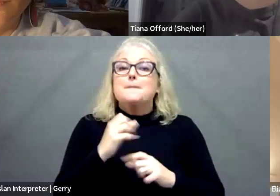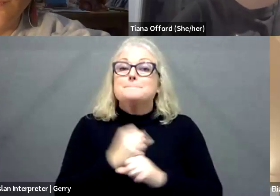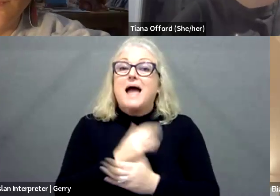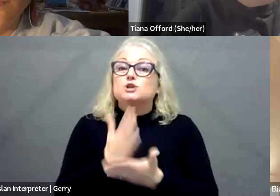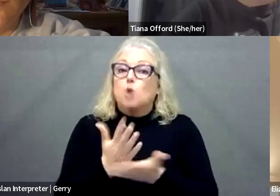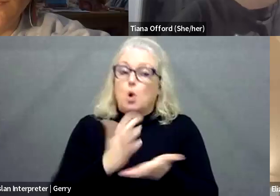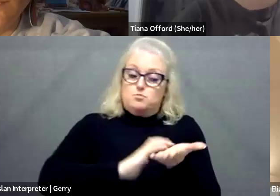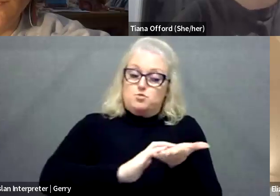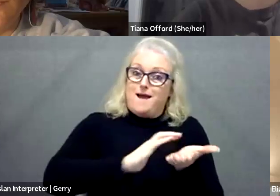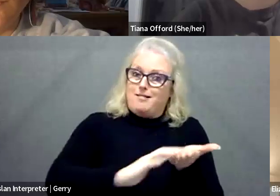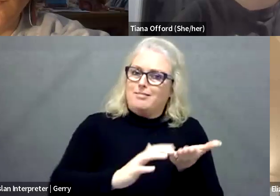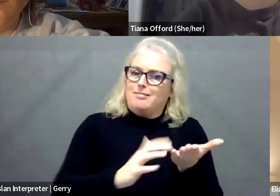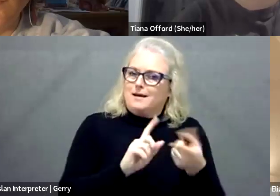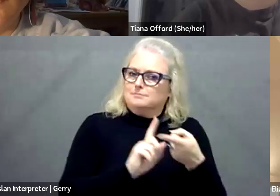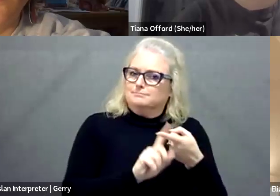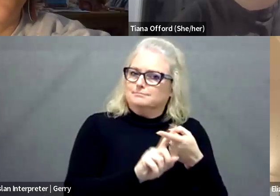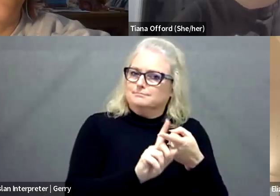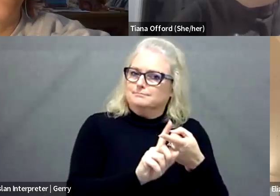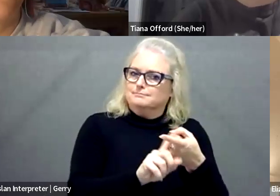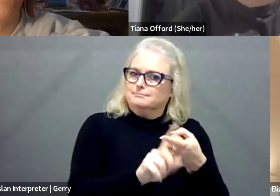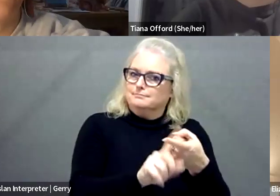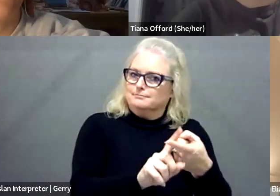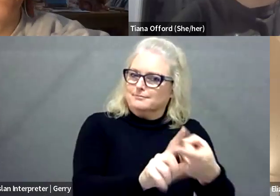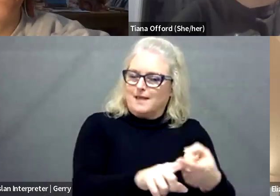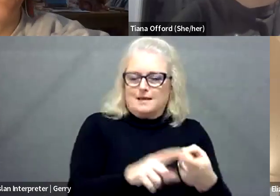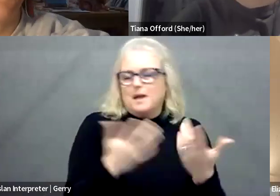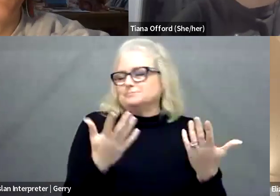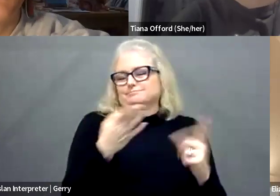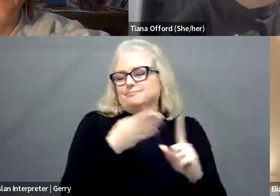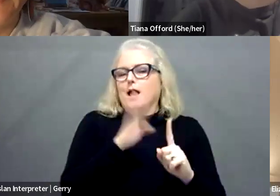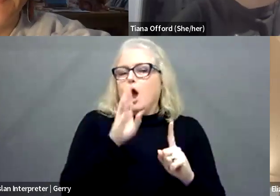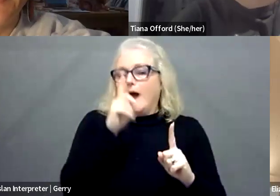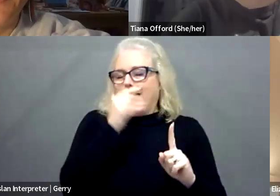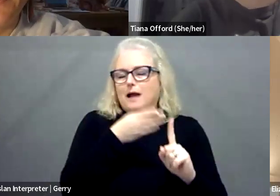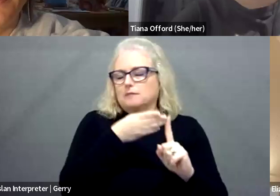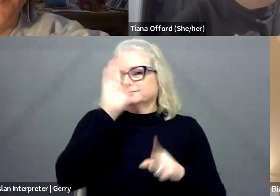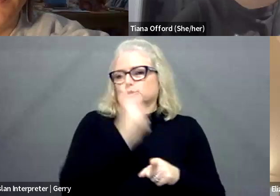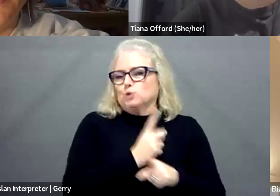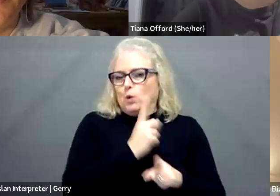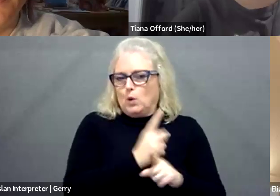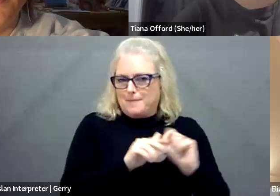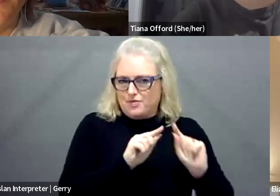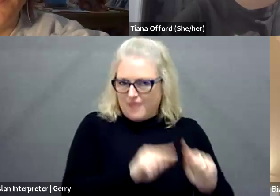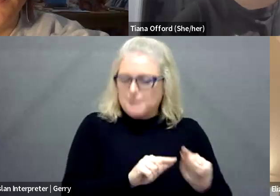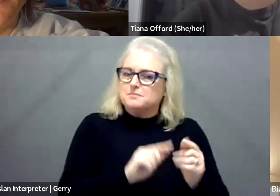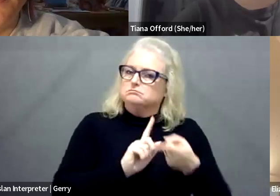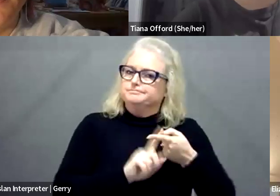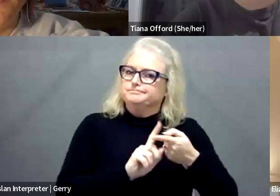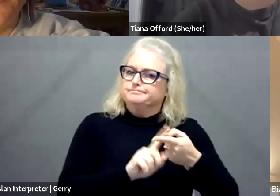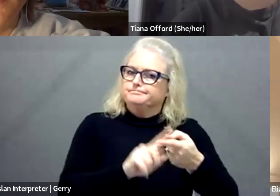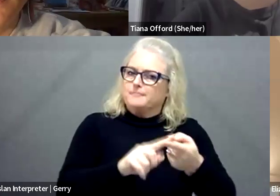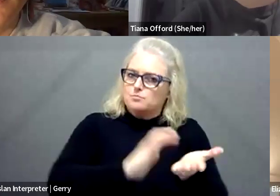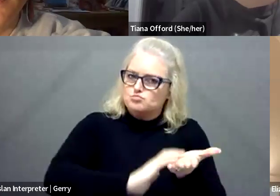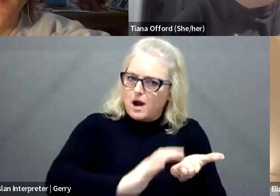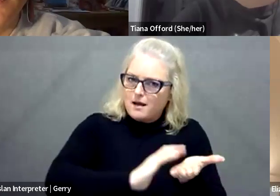Braille doesn't die. And that's another topic completely. But I just, yeah, I think that people really need to